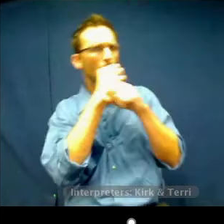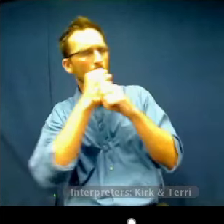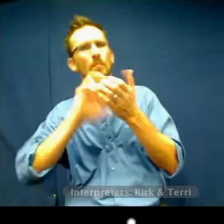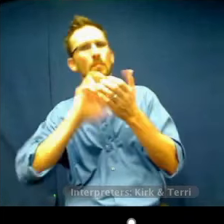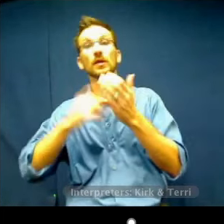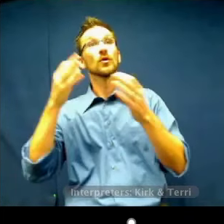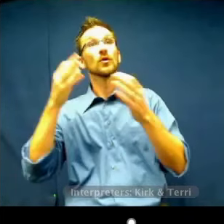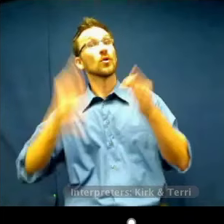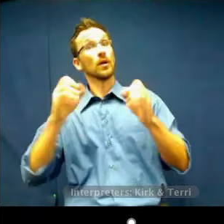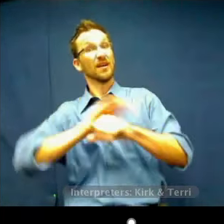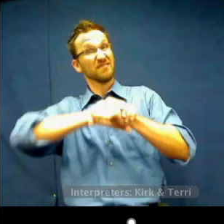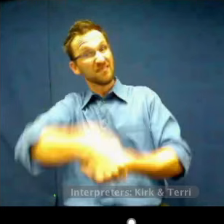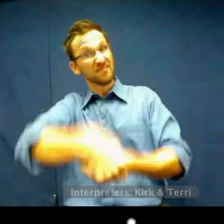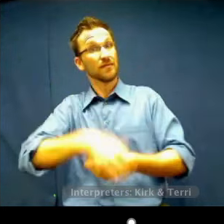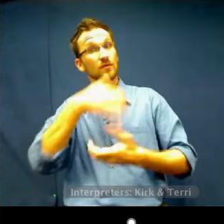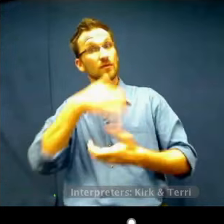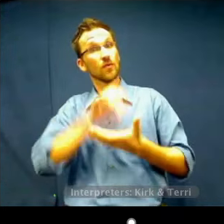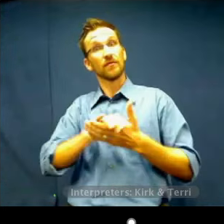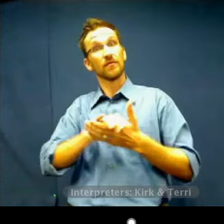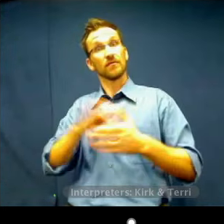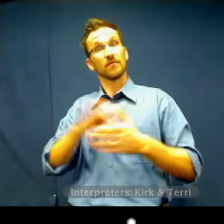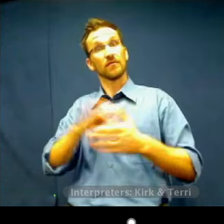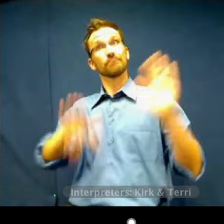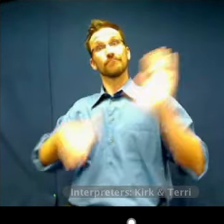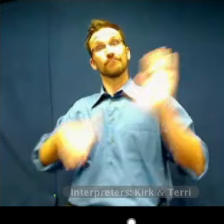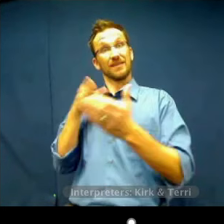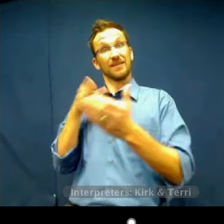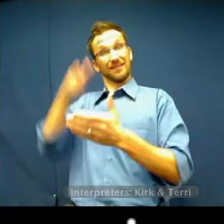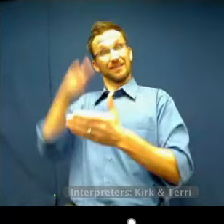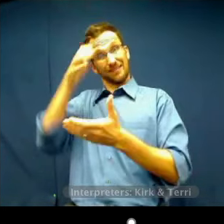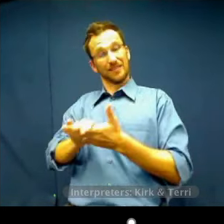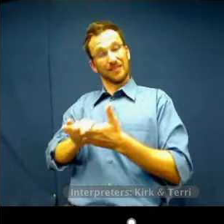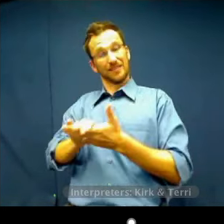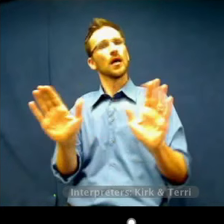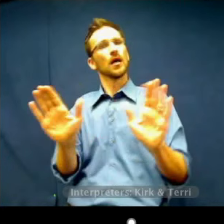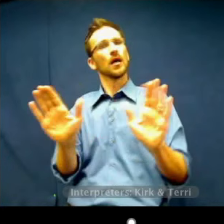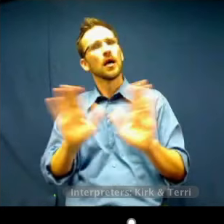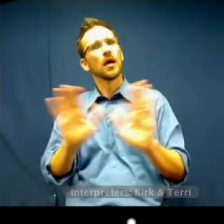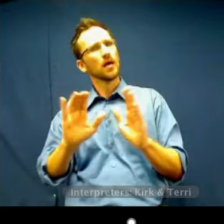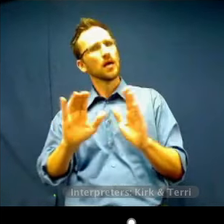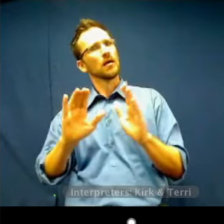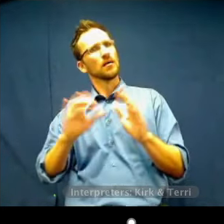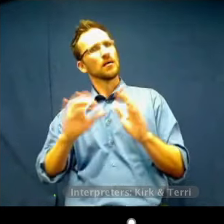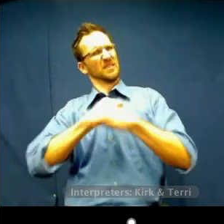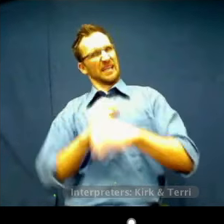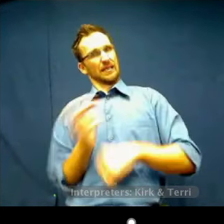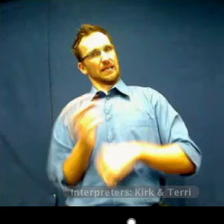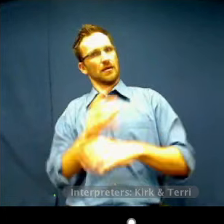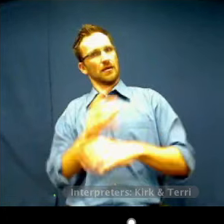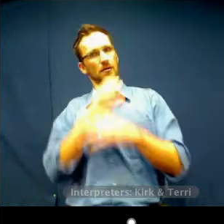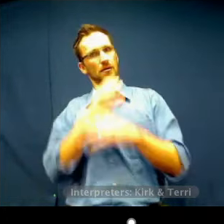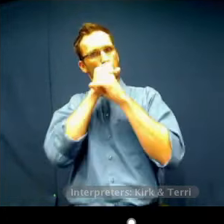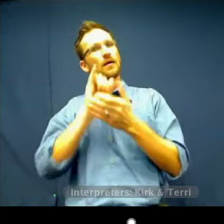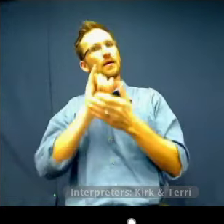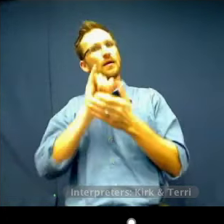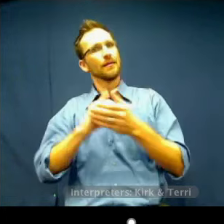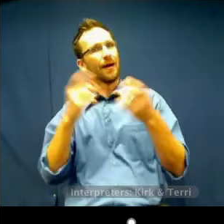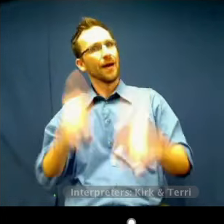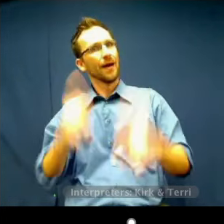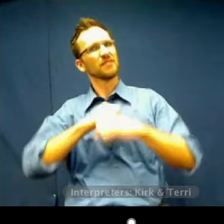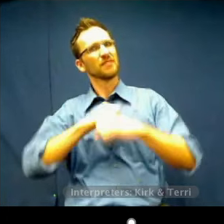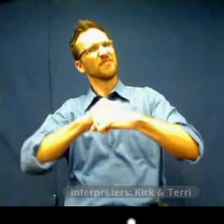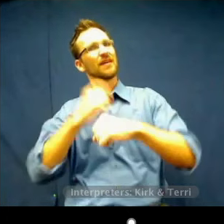forced to testify to communications made during the lawful marriage. And that actually came up as a defense in the Gallaudet murder trial